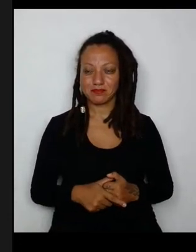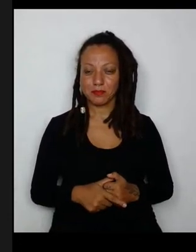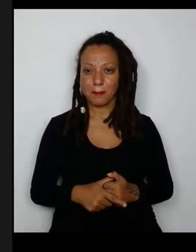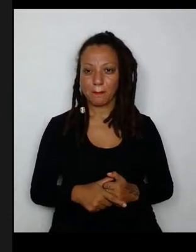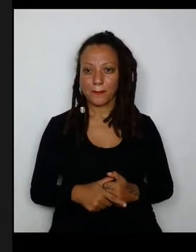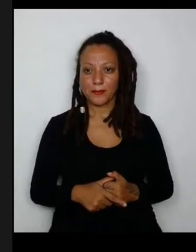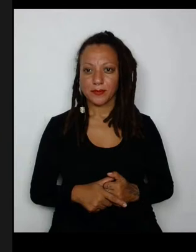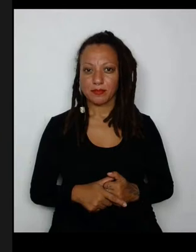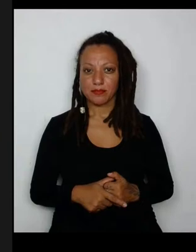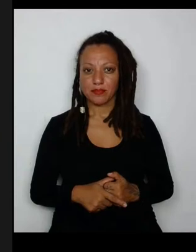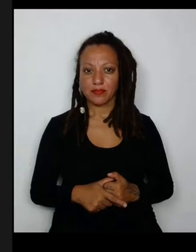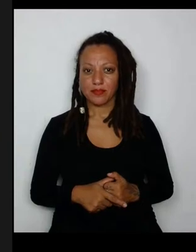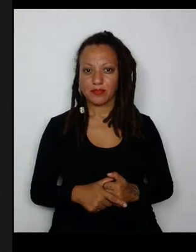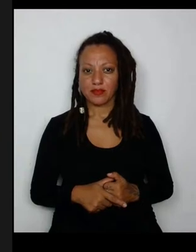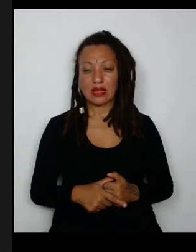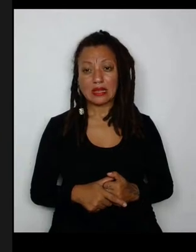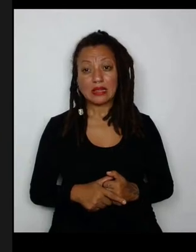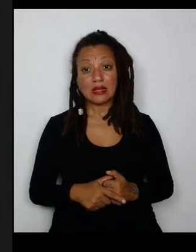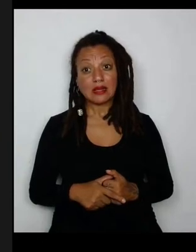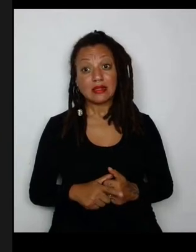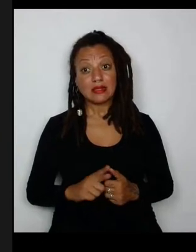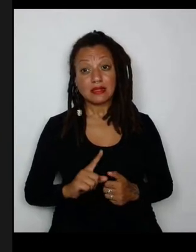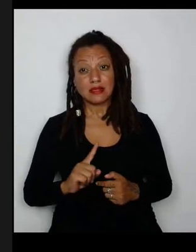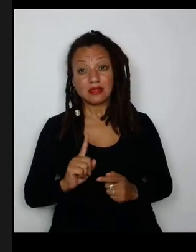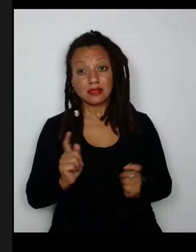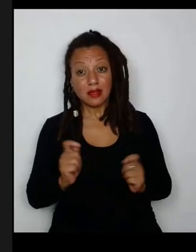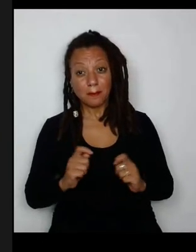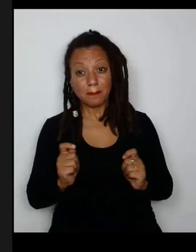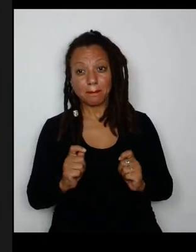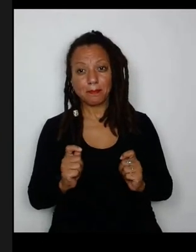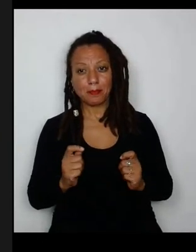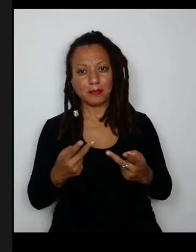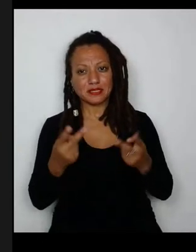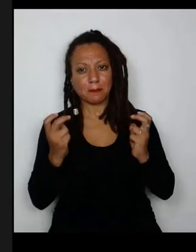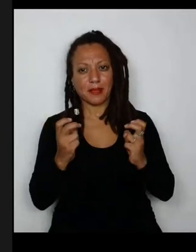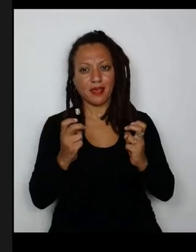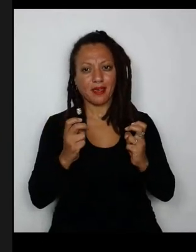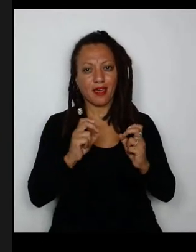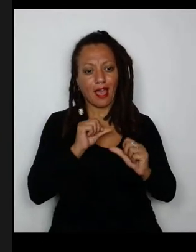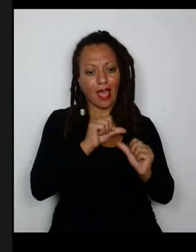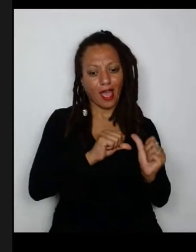polynesia and the second moment do you think that there are differences